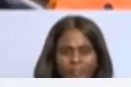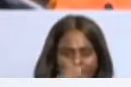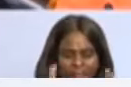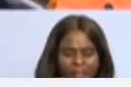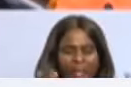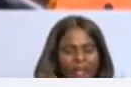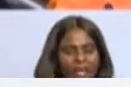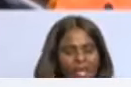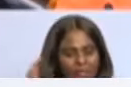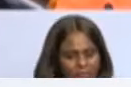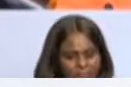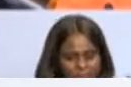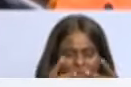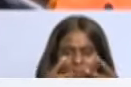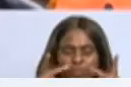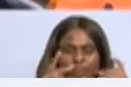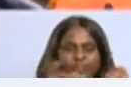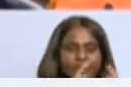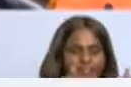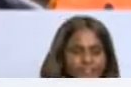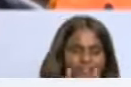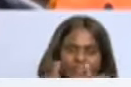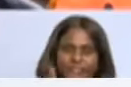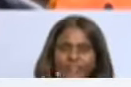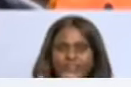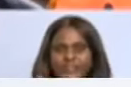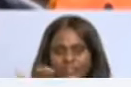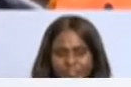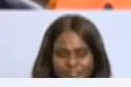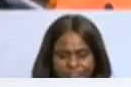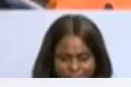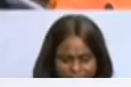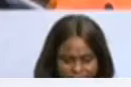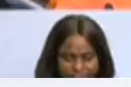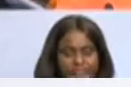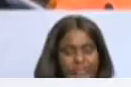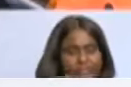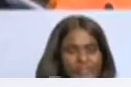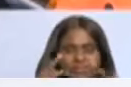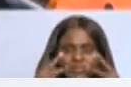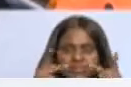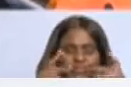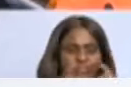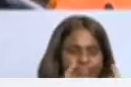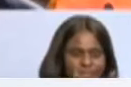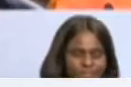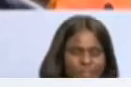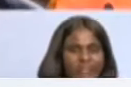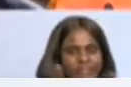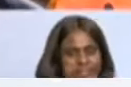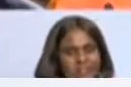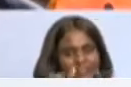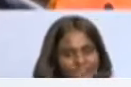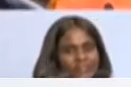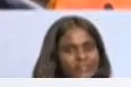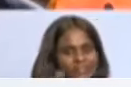encouraging public institutions to procure locally produced goods. Public institutions includes Parliament. Madam Speaker, public